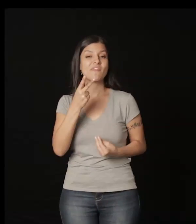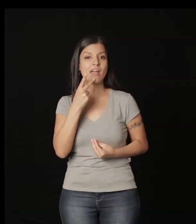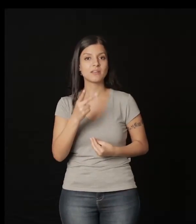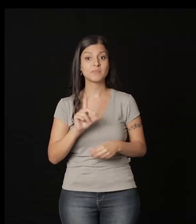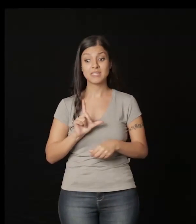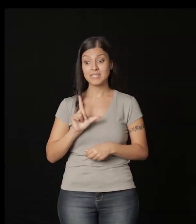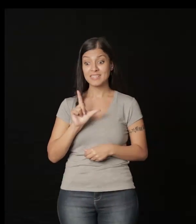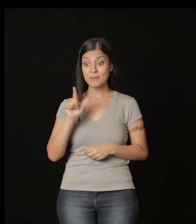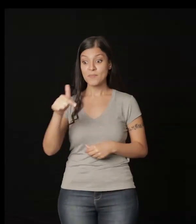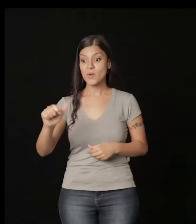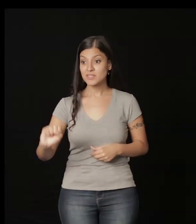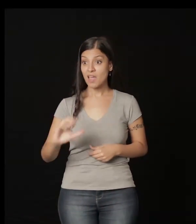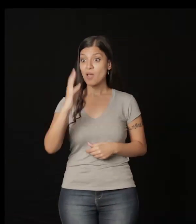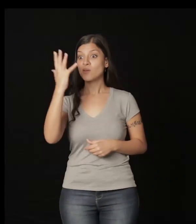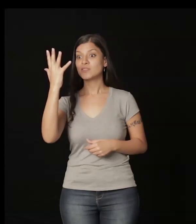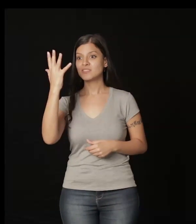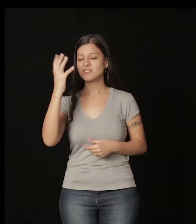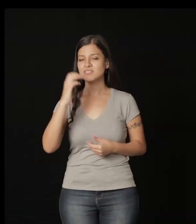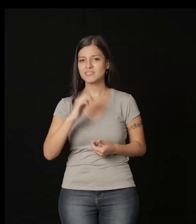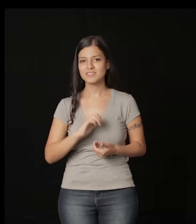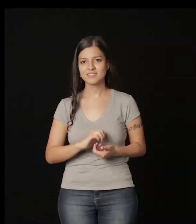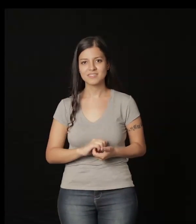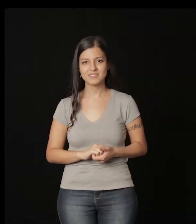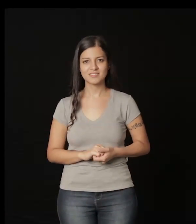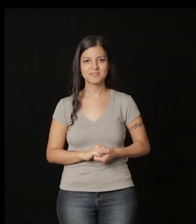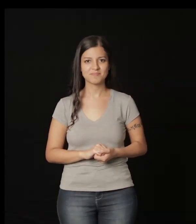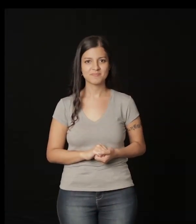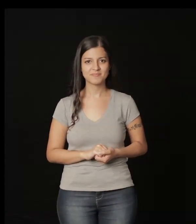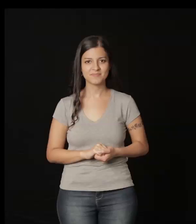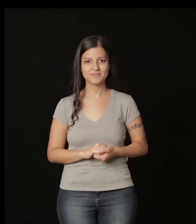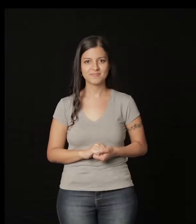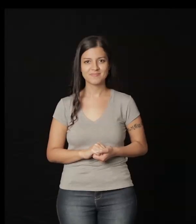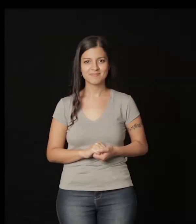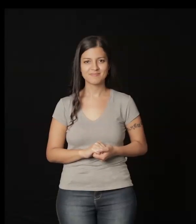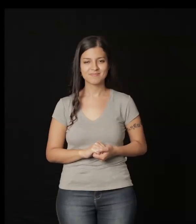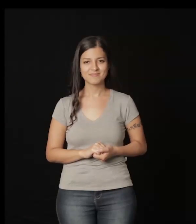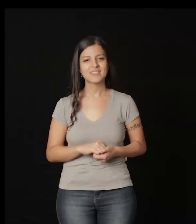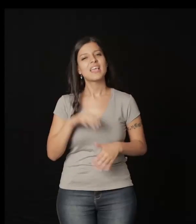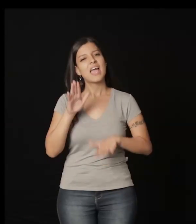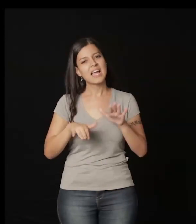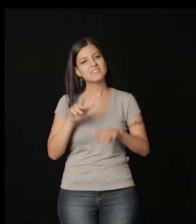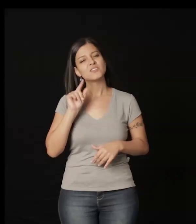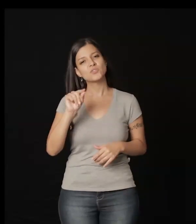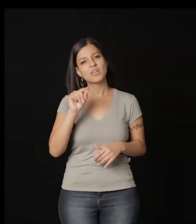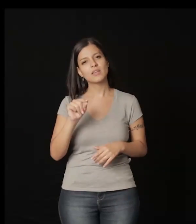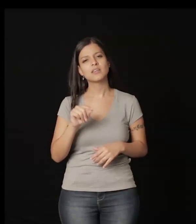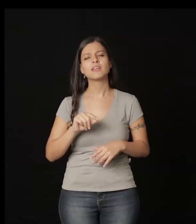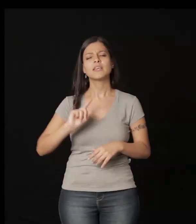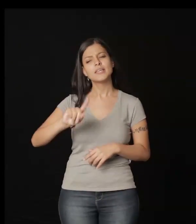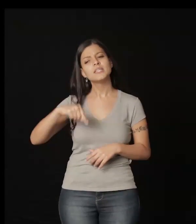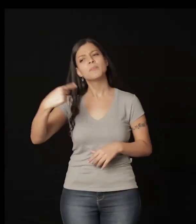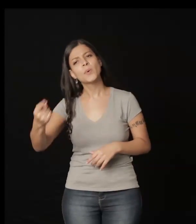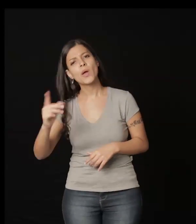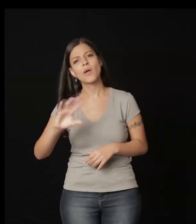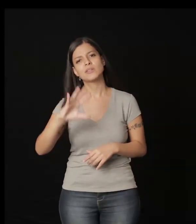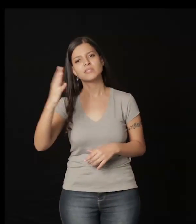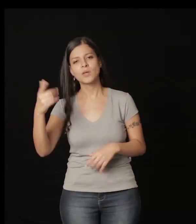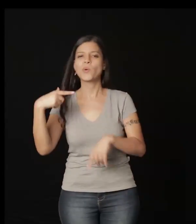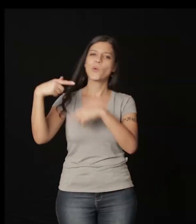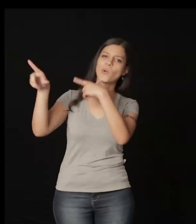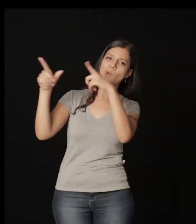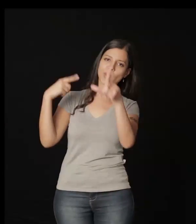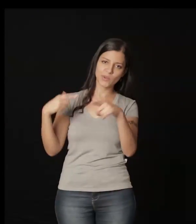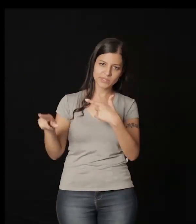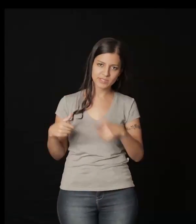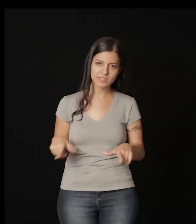And it came to pass. And it came to pass. And sometimes it's, "and so it came to pass." And then other